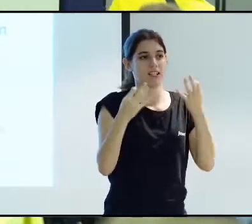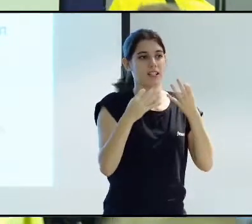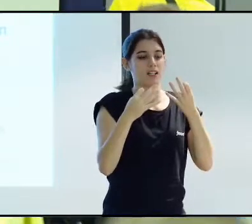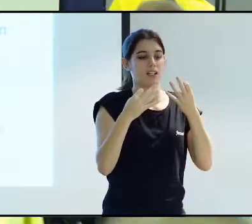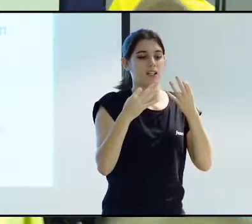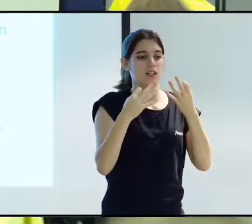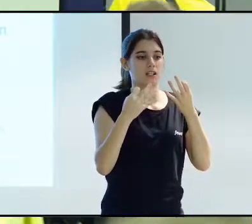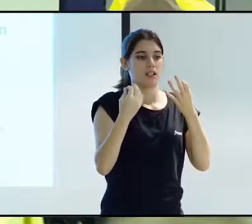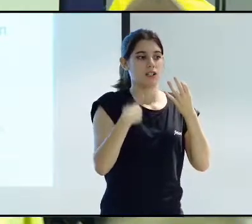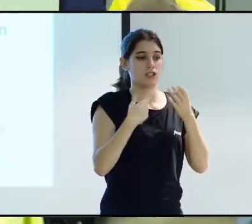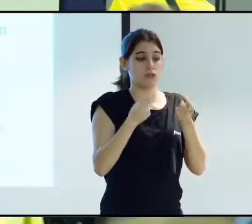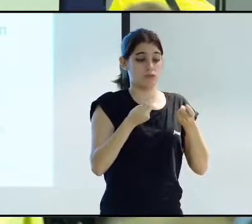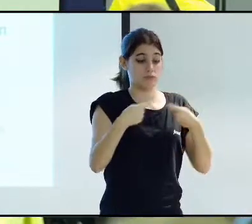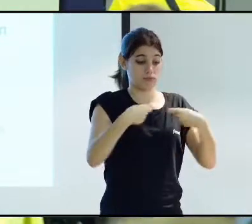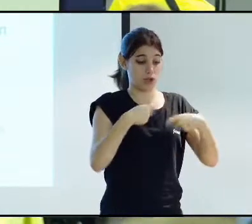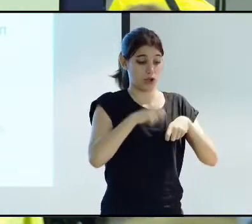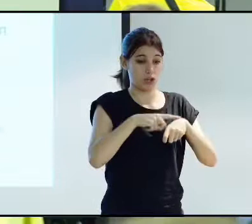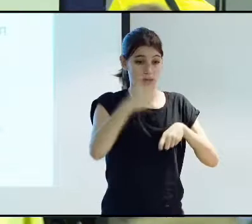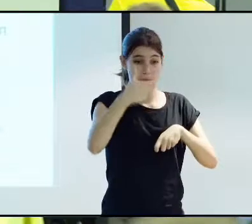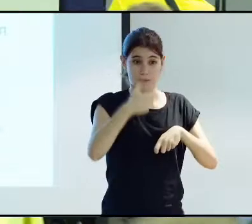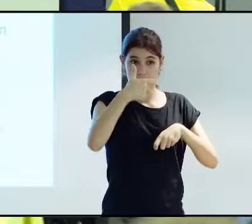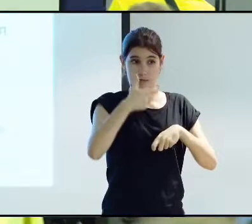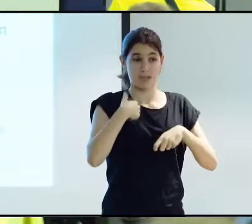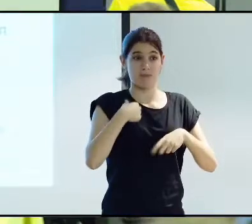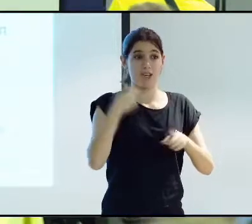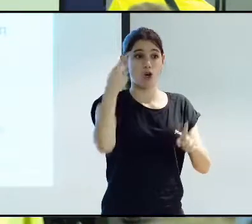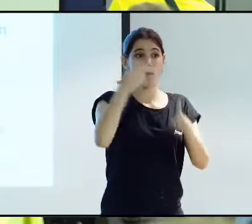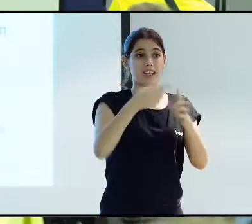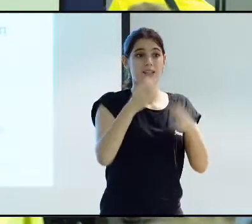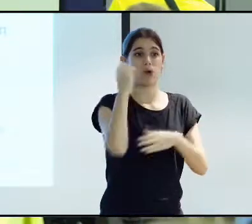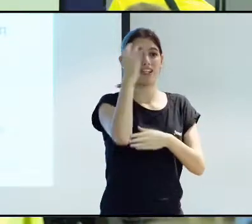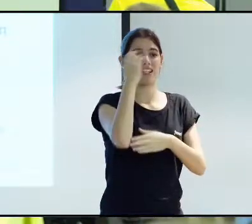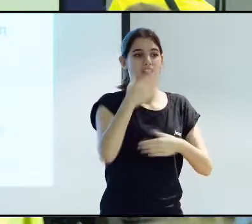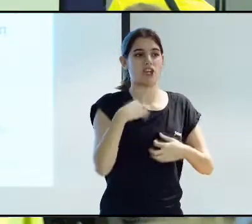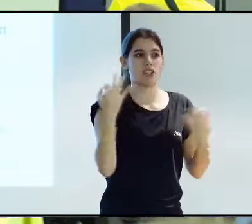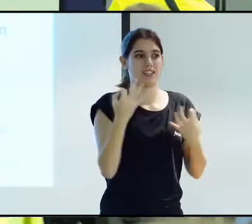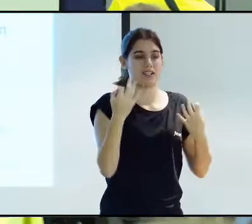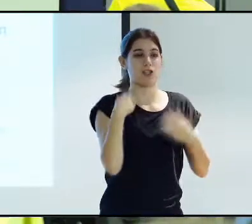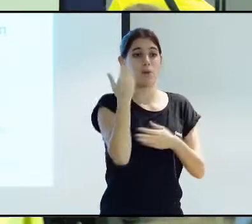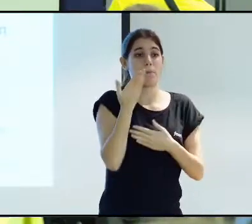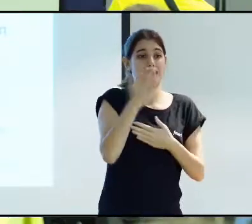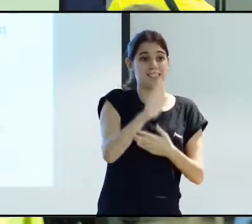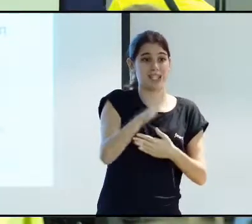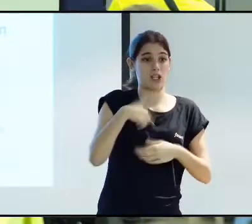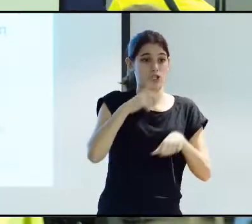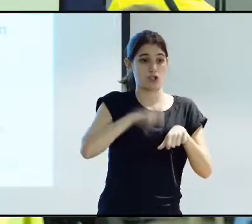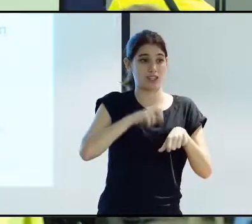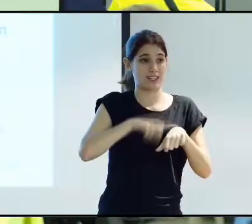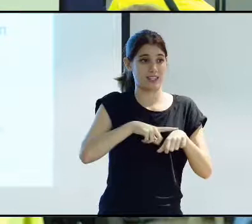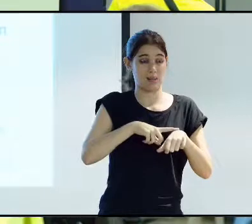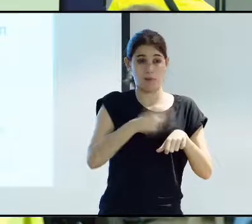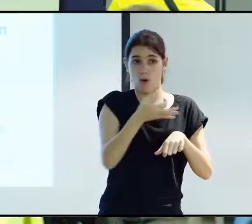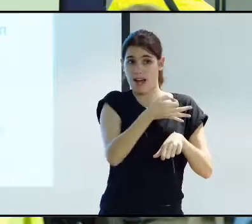am going to talk about something that's very clear. My object in this presentation